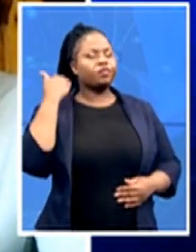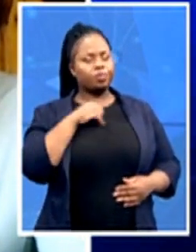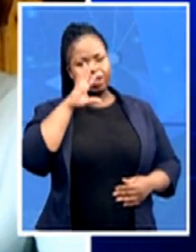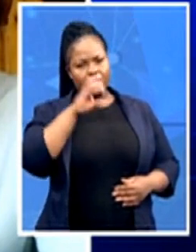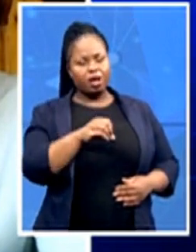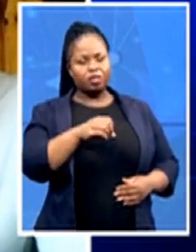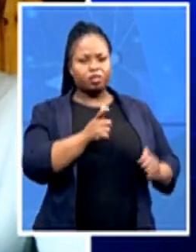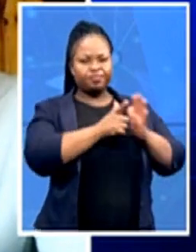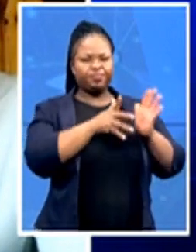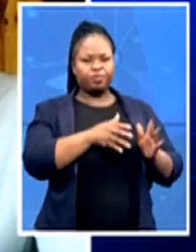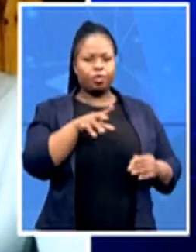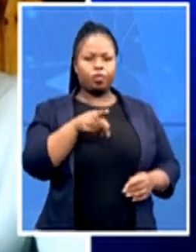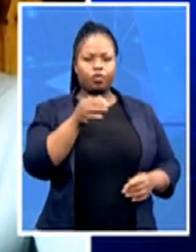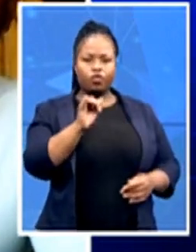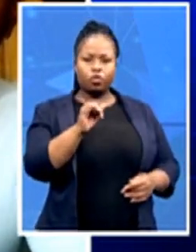9 years on?